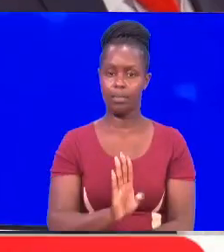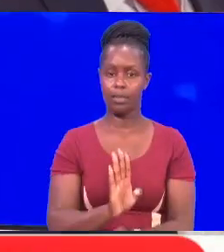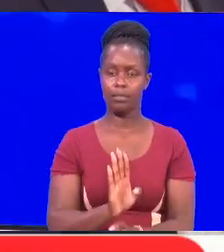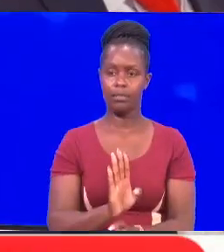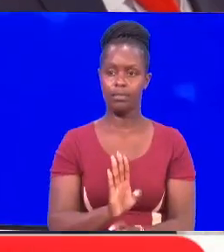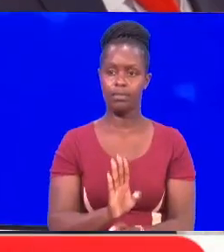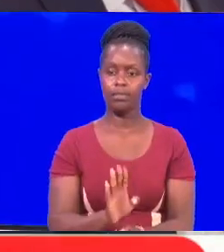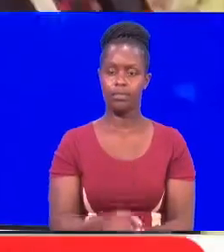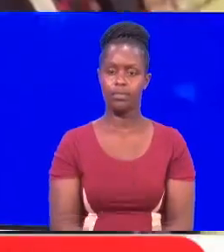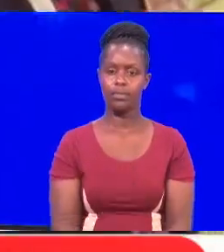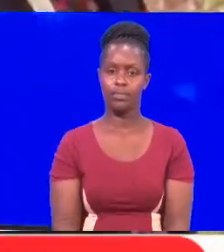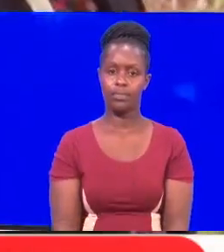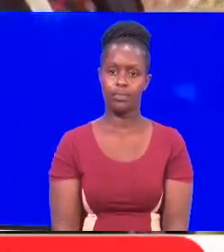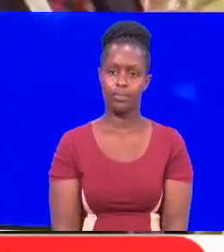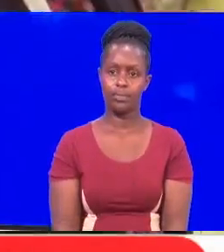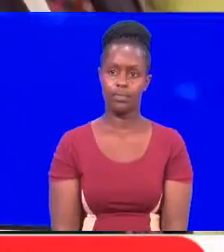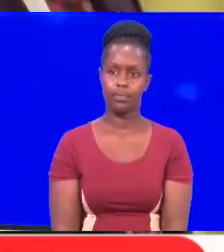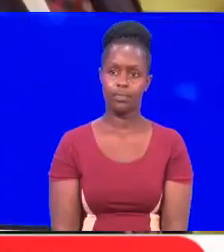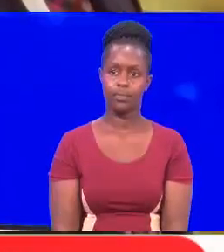cost.